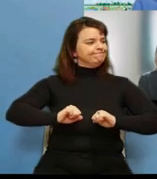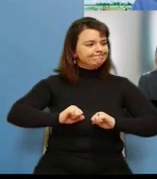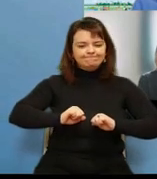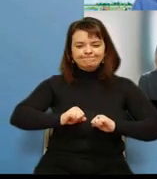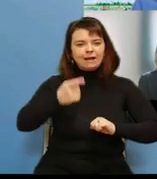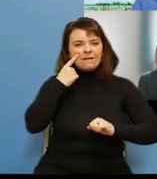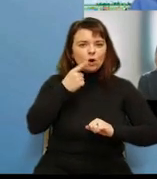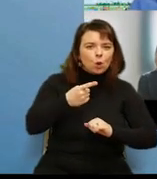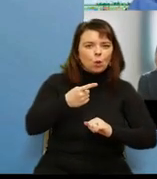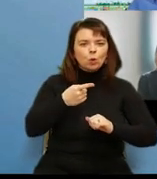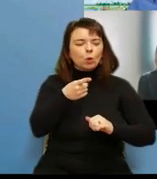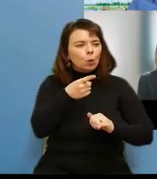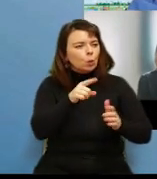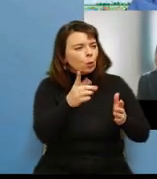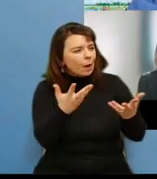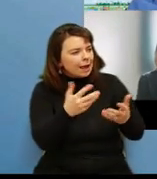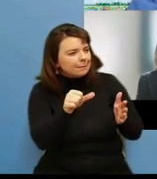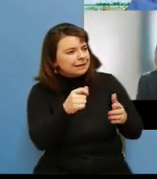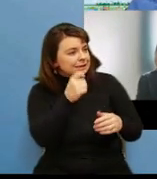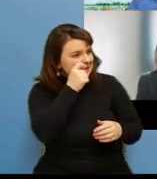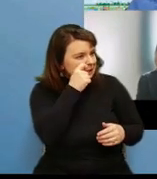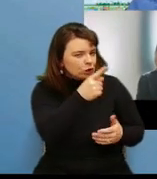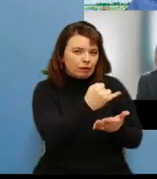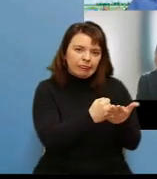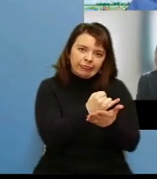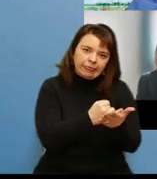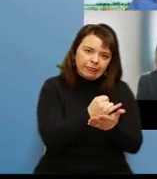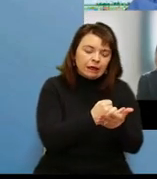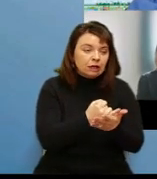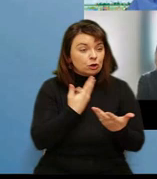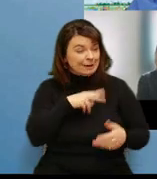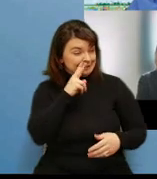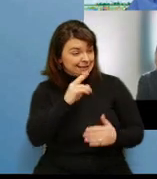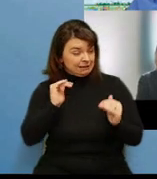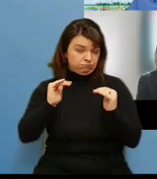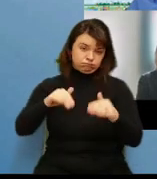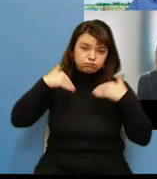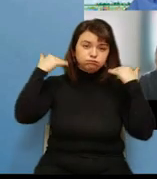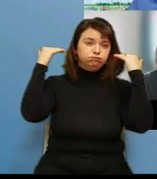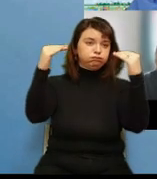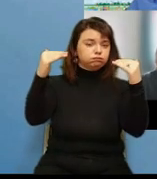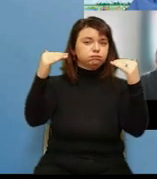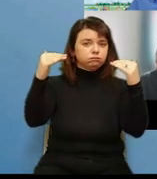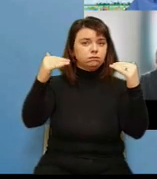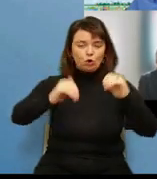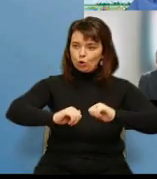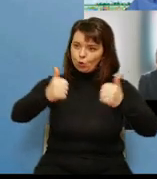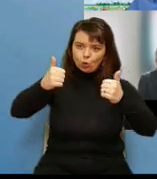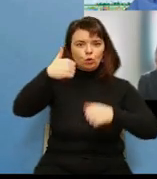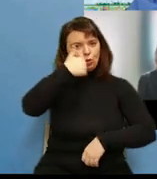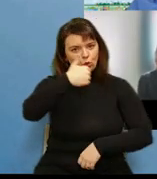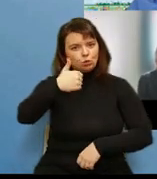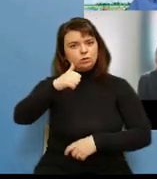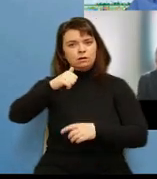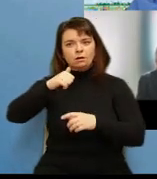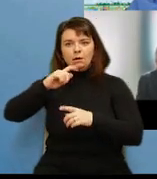practices, and often obviously we sit here looking at where there's been a adverse inspection of the CQC,